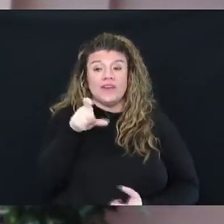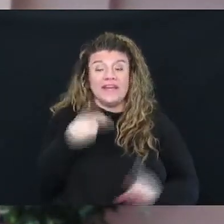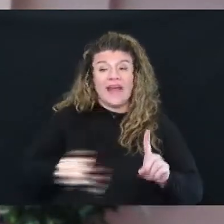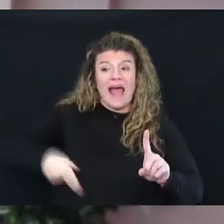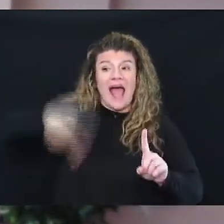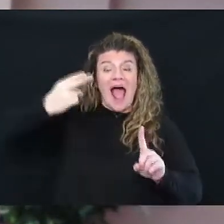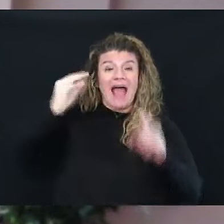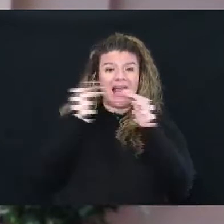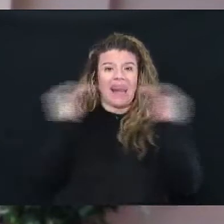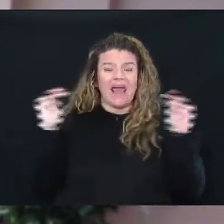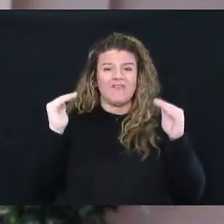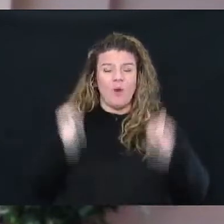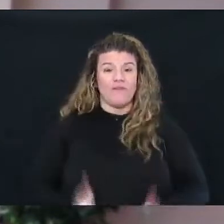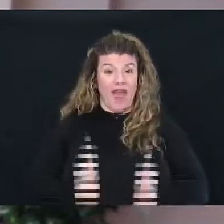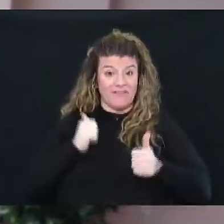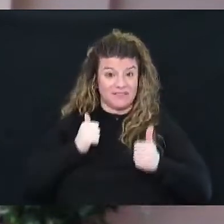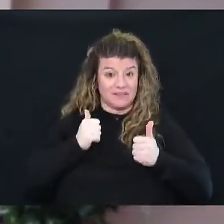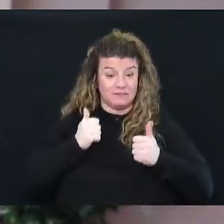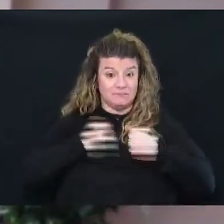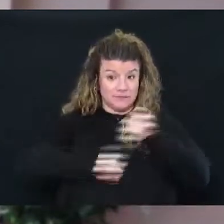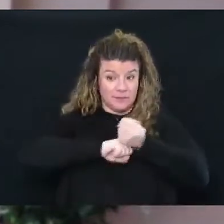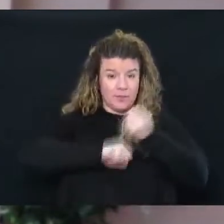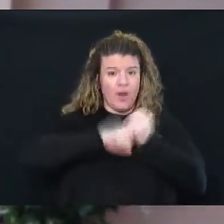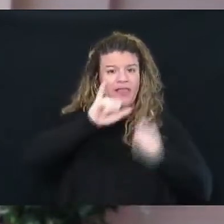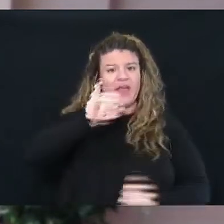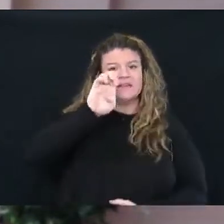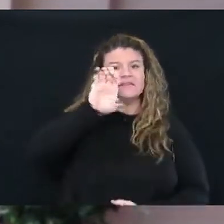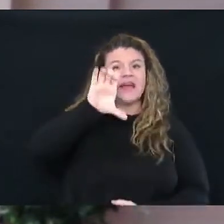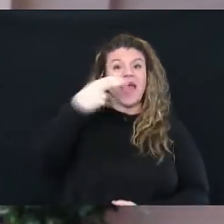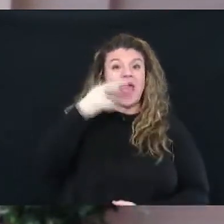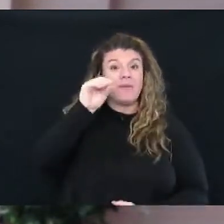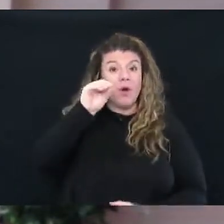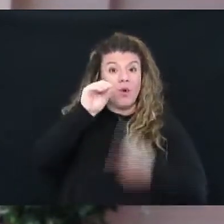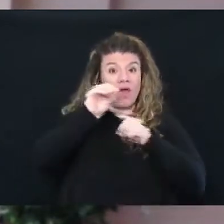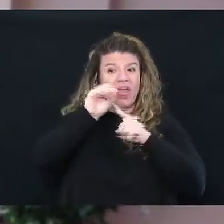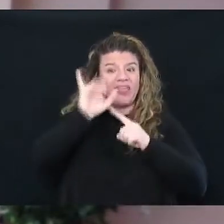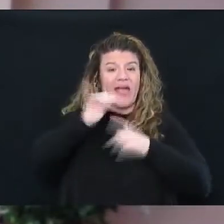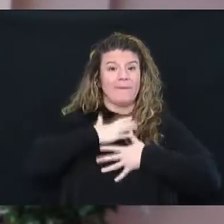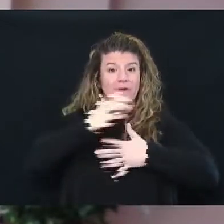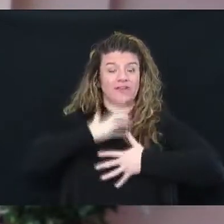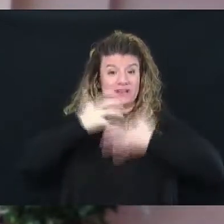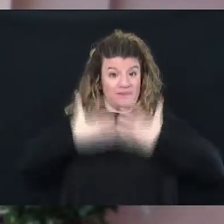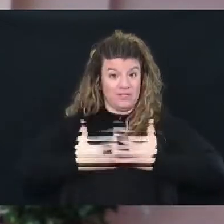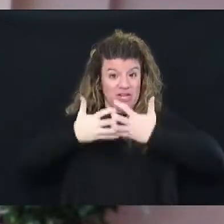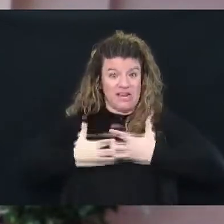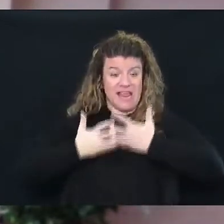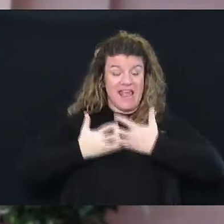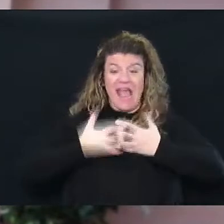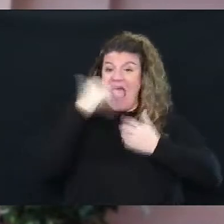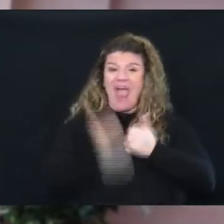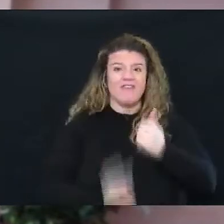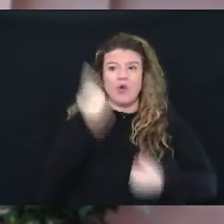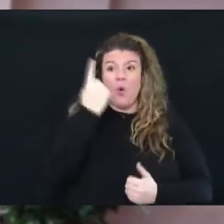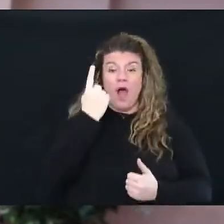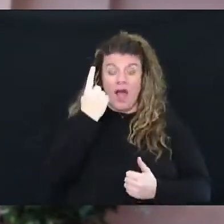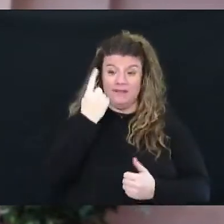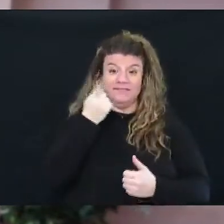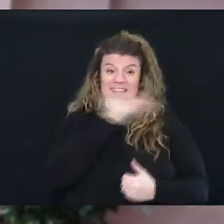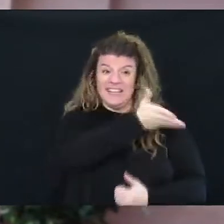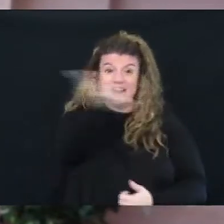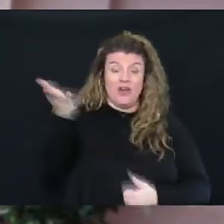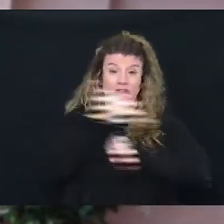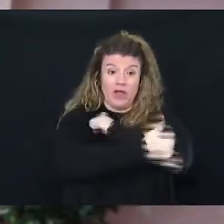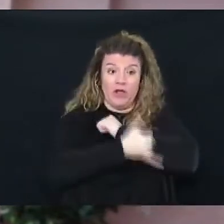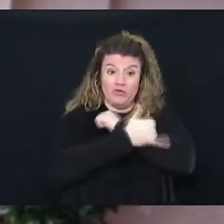life support, the ECMO device, the bedside cardiopulmonary bypass, everybody in their country who is on an